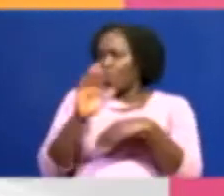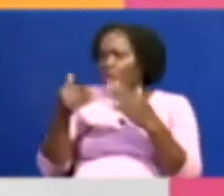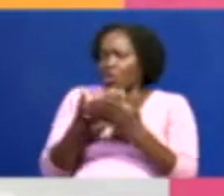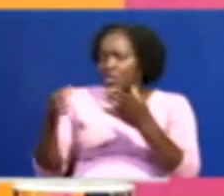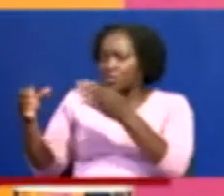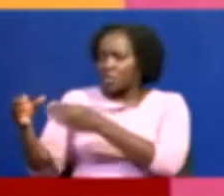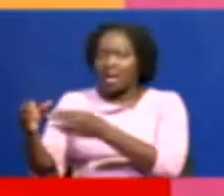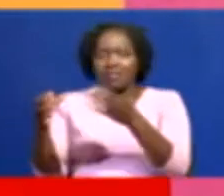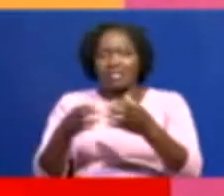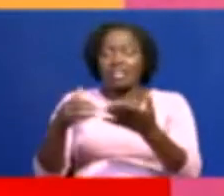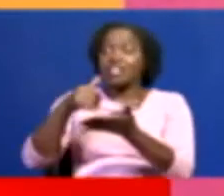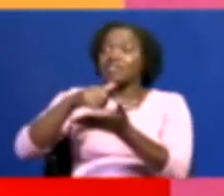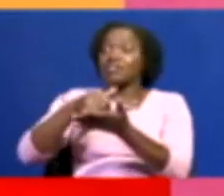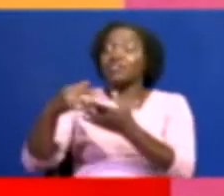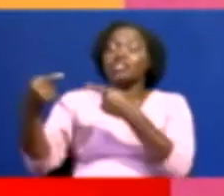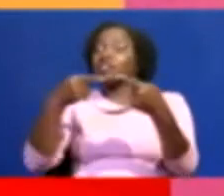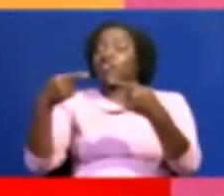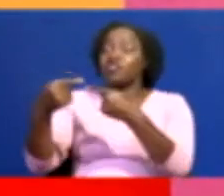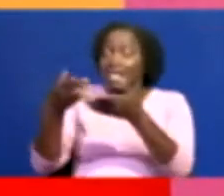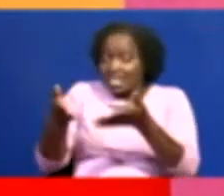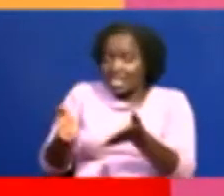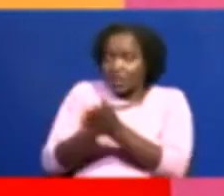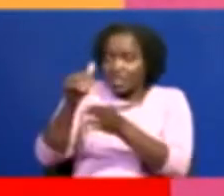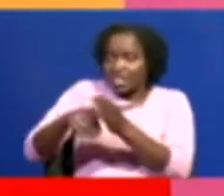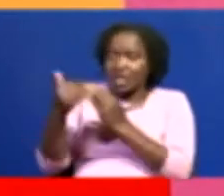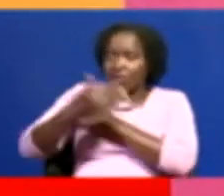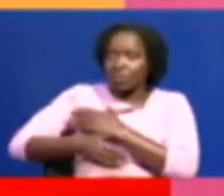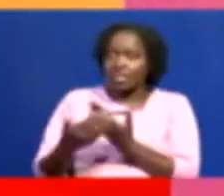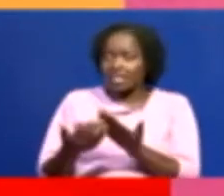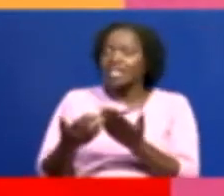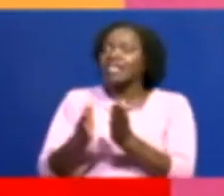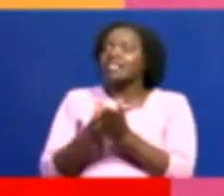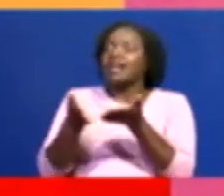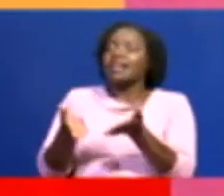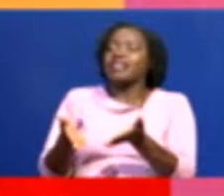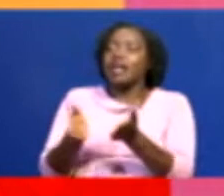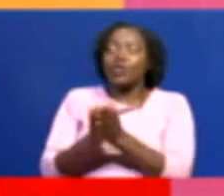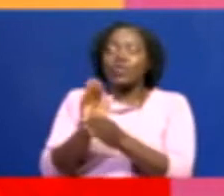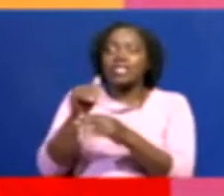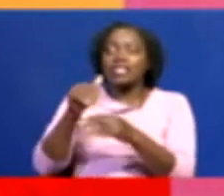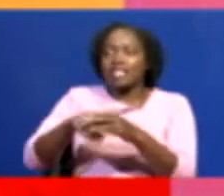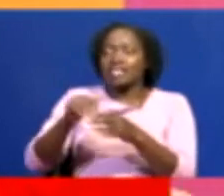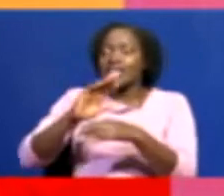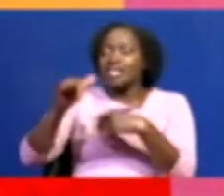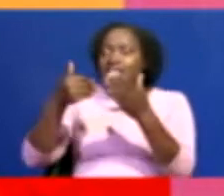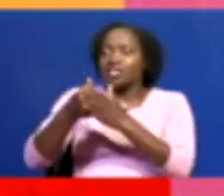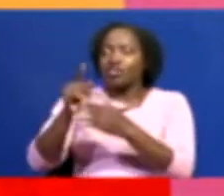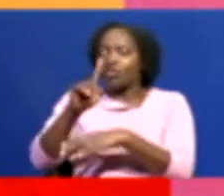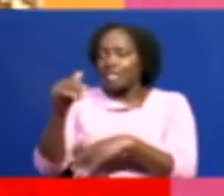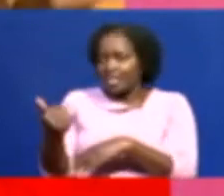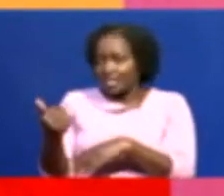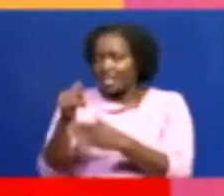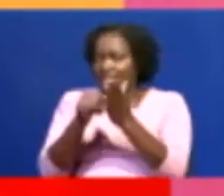parties that are involved in the conflict are here within our borders. Mm-hmm. They are here within reach of one another. So it's just a matter